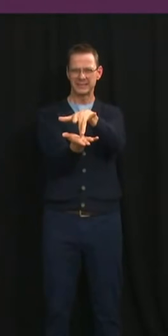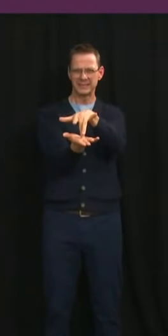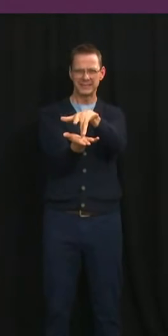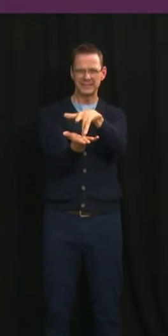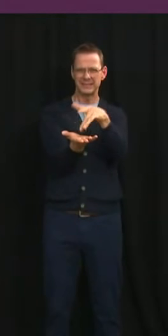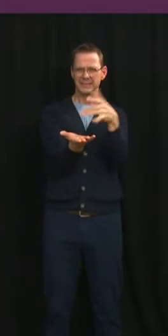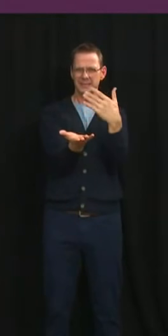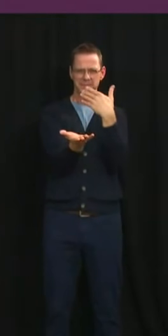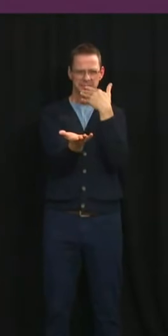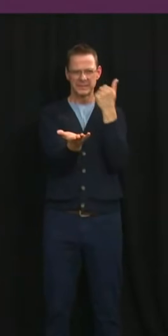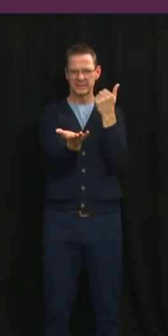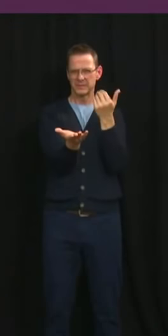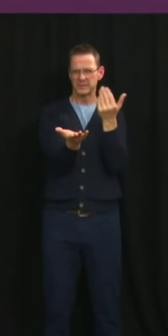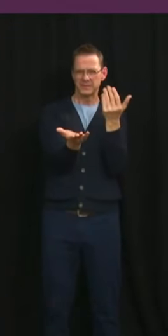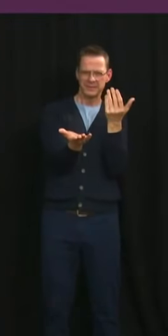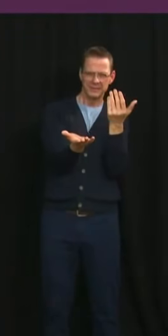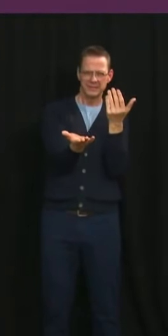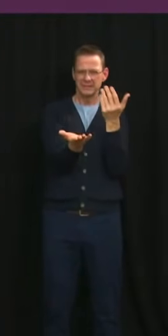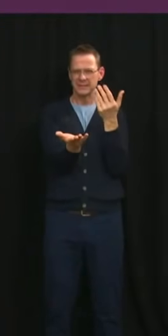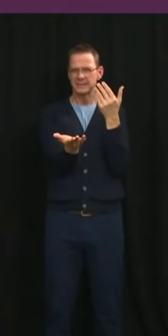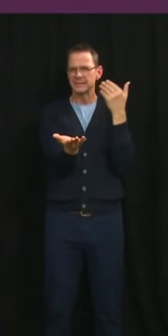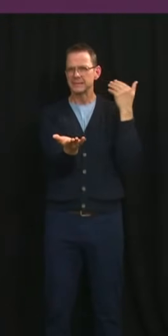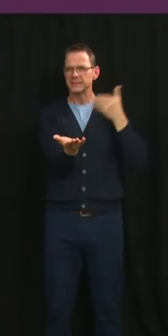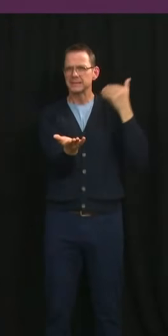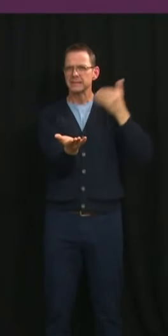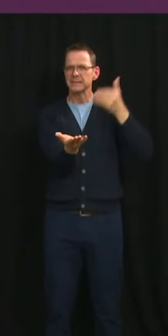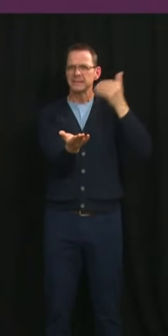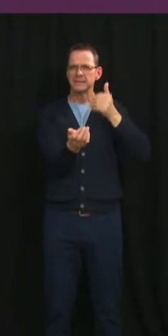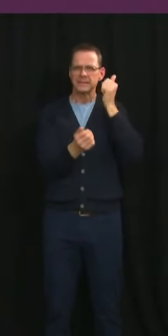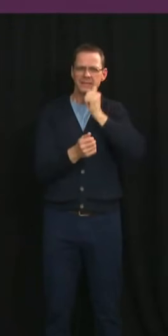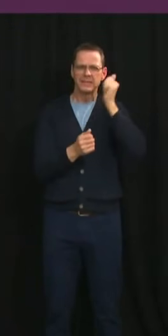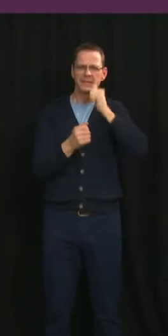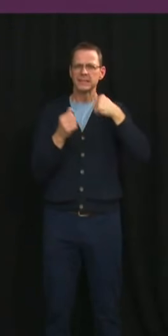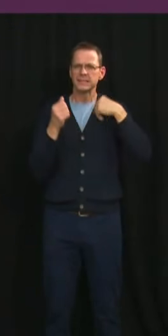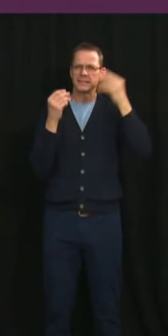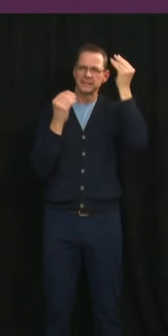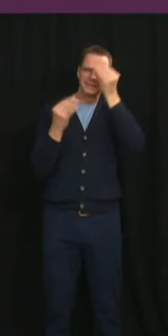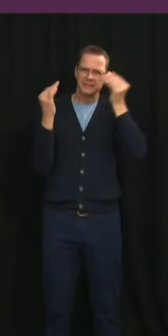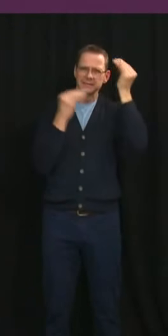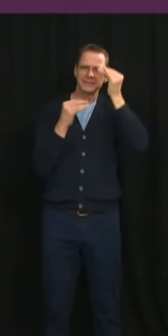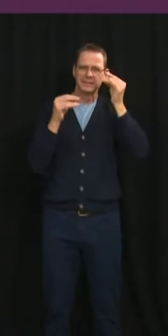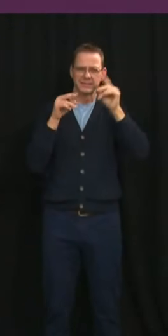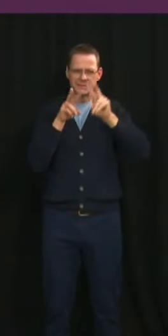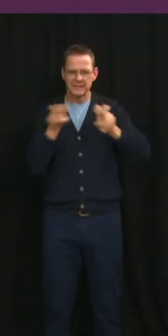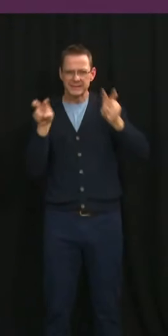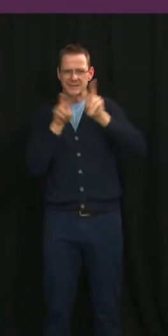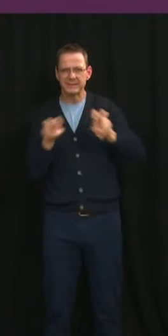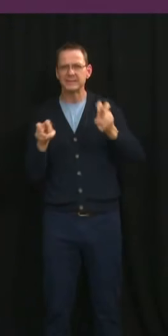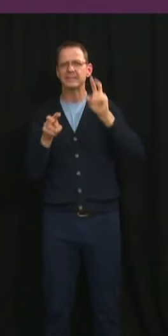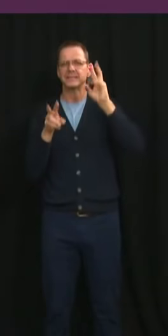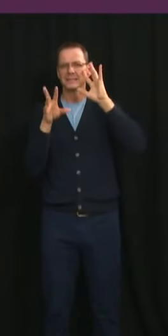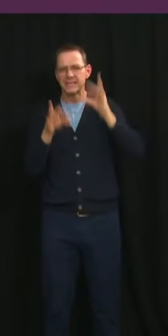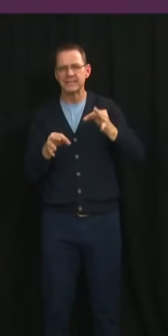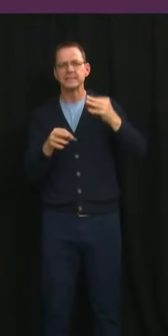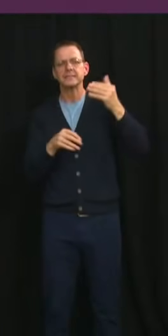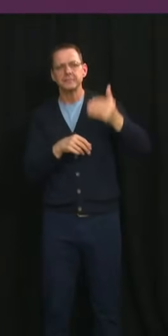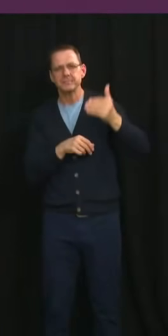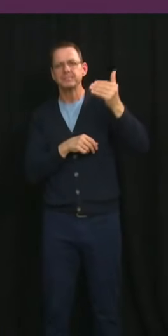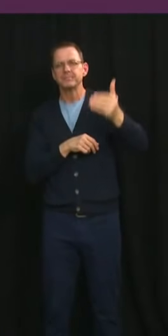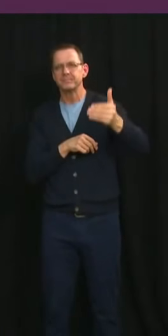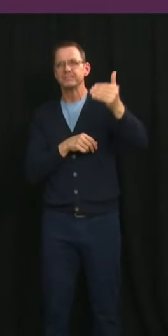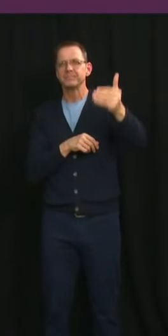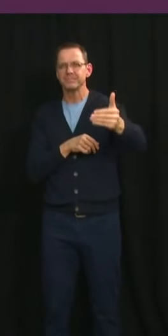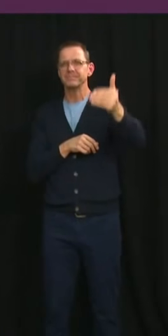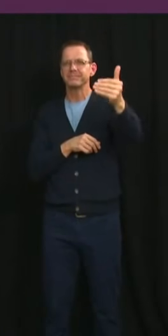as they arise. But ultimately, what causes me to support measures like the ones we're announcing today is